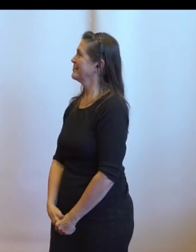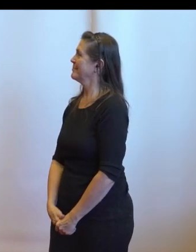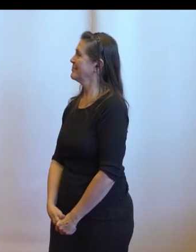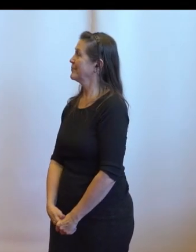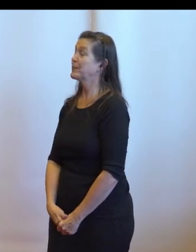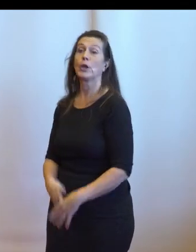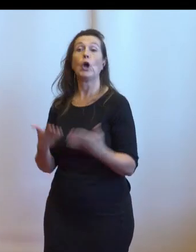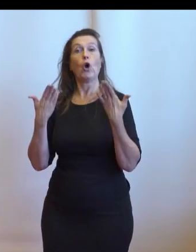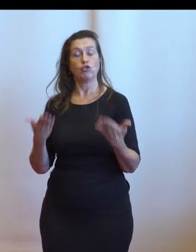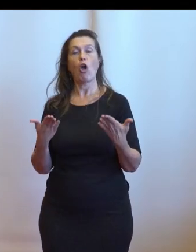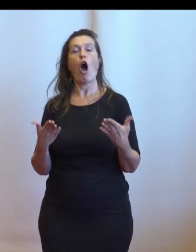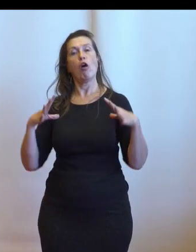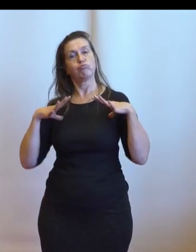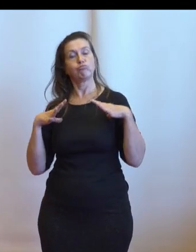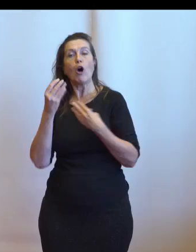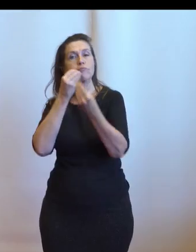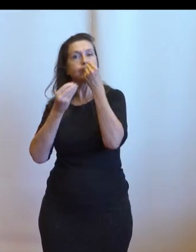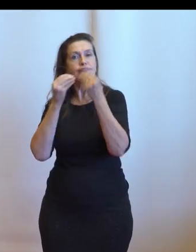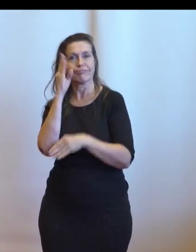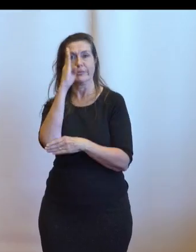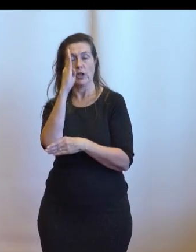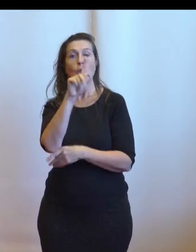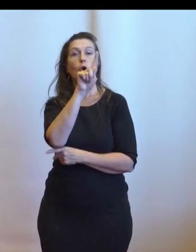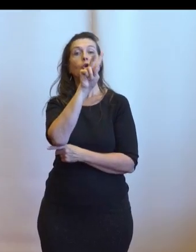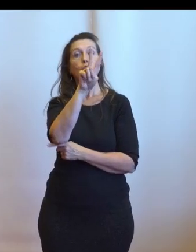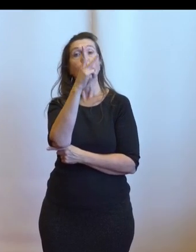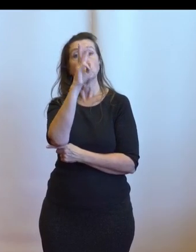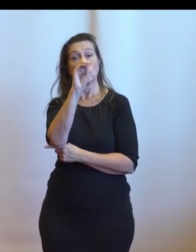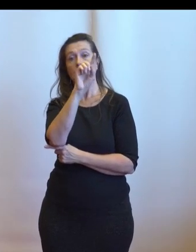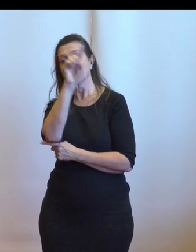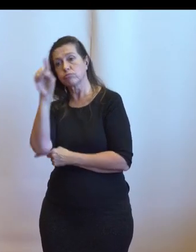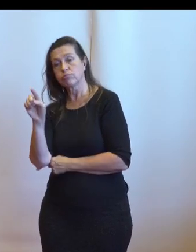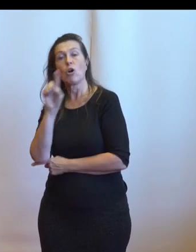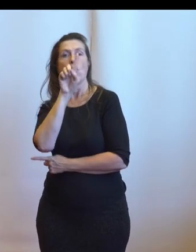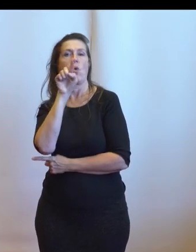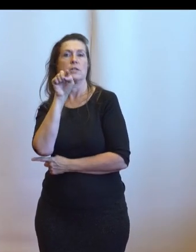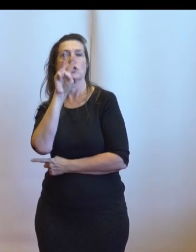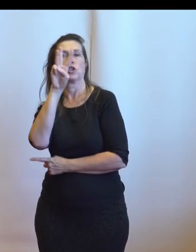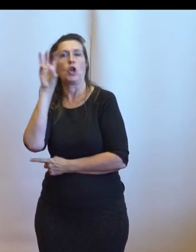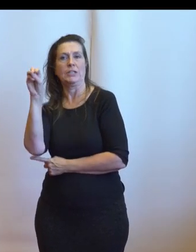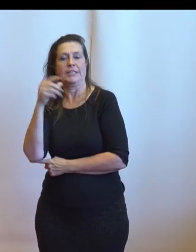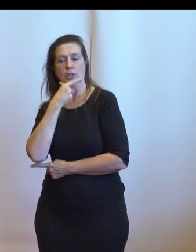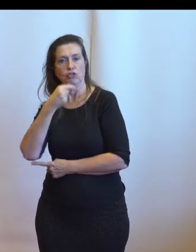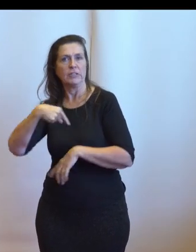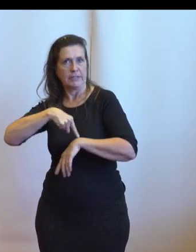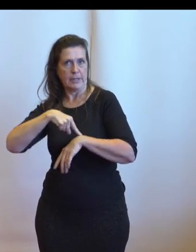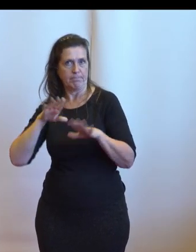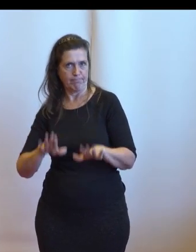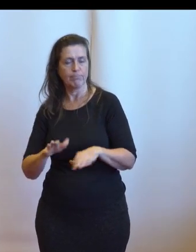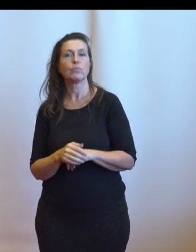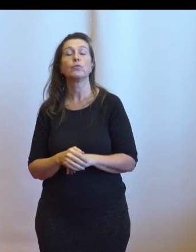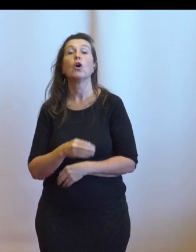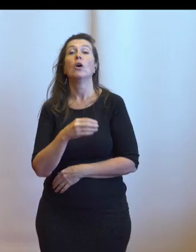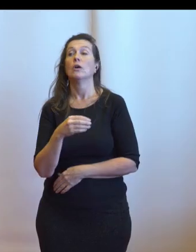we now have a break for lunch from 12:30 to 1:30, so please come back here at 1:30. Lunch is